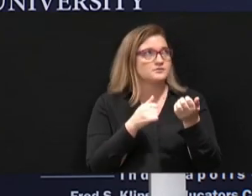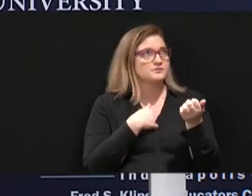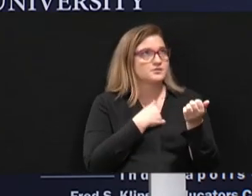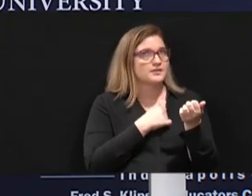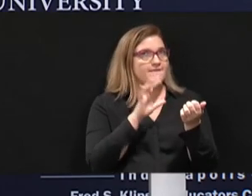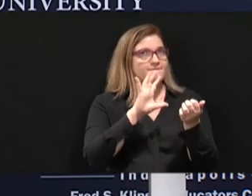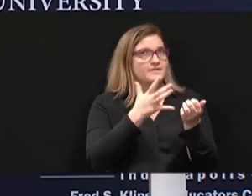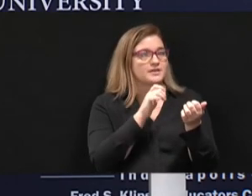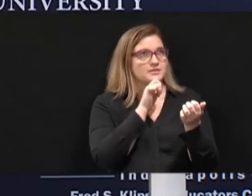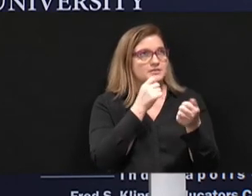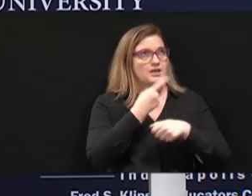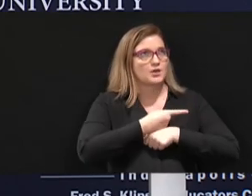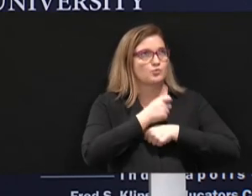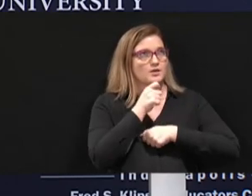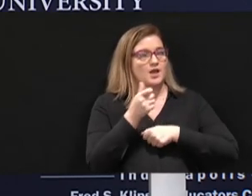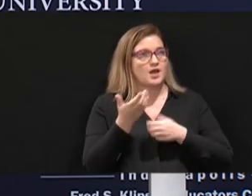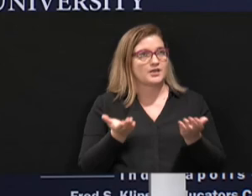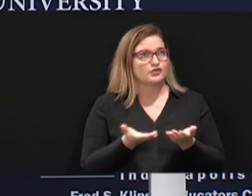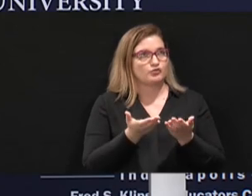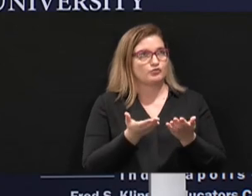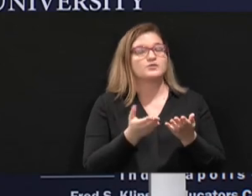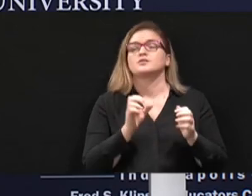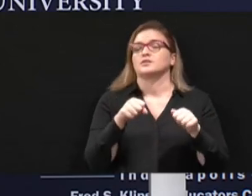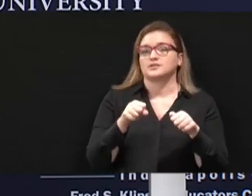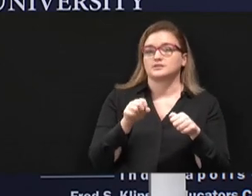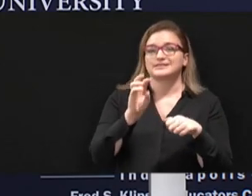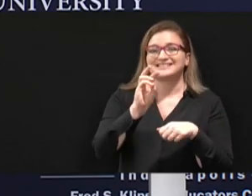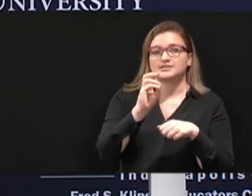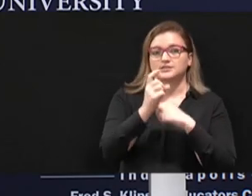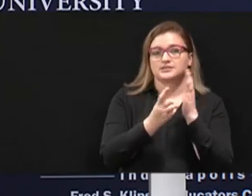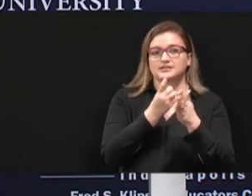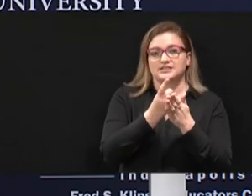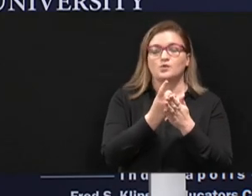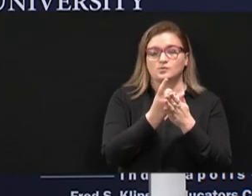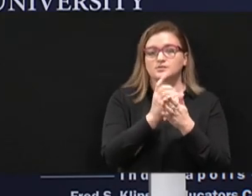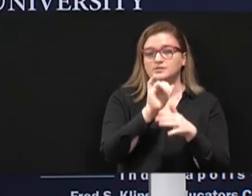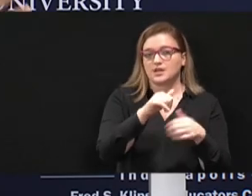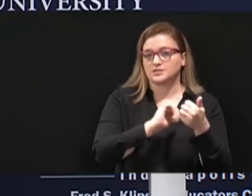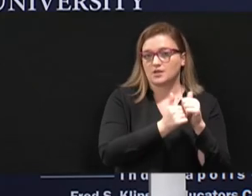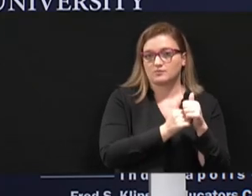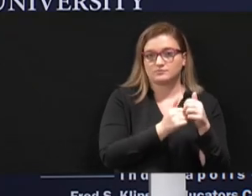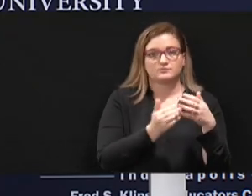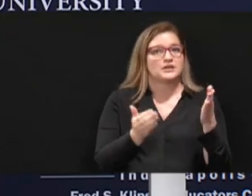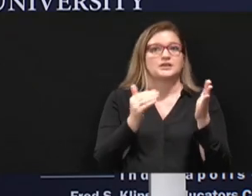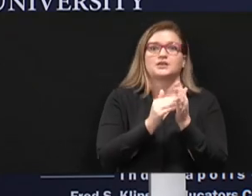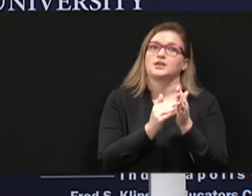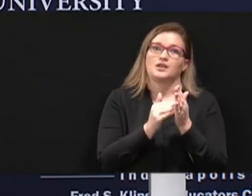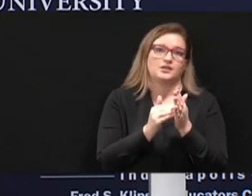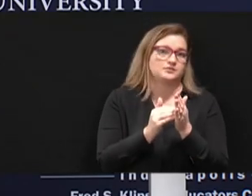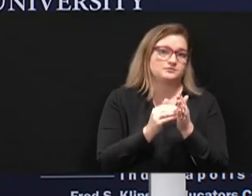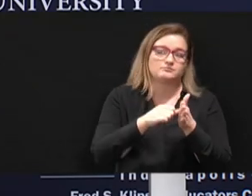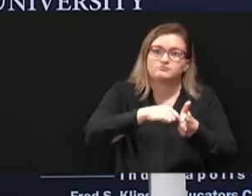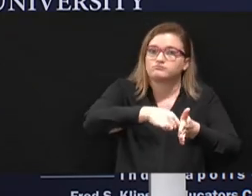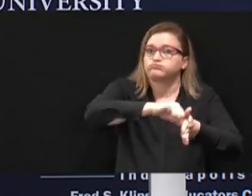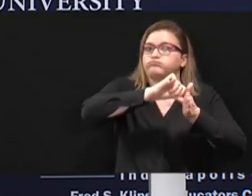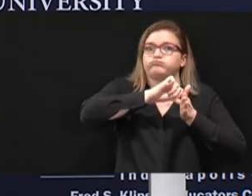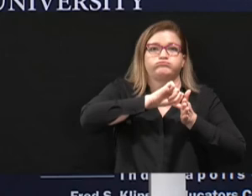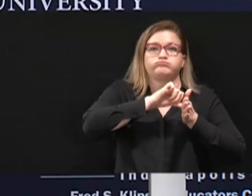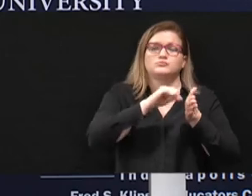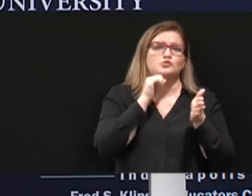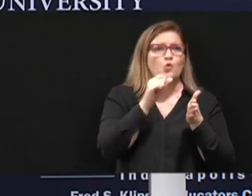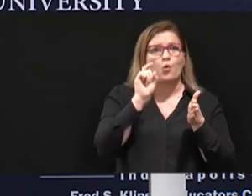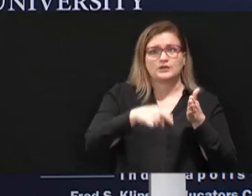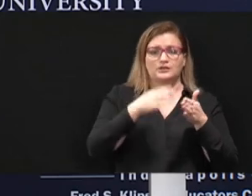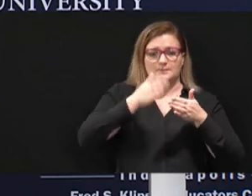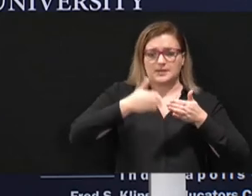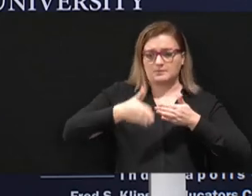we're not doing in person, those 6 hours, okay? Now, again, you do not need to get this done by this Friday, okay?